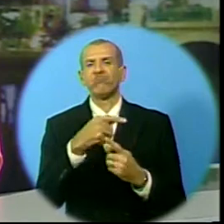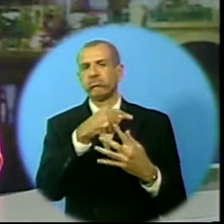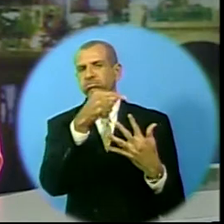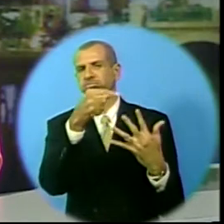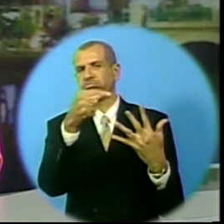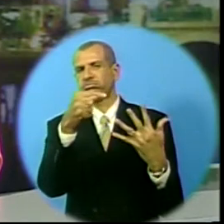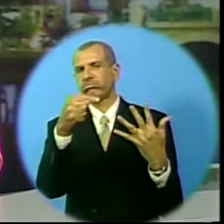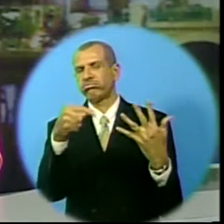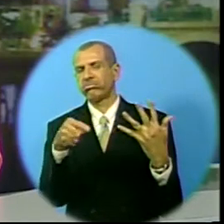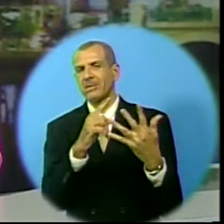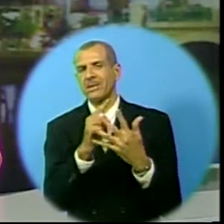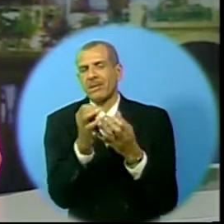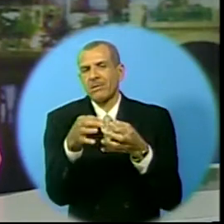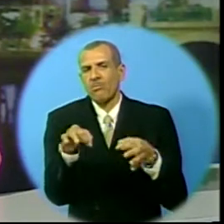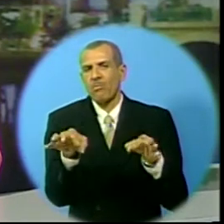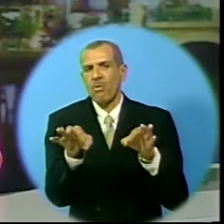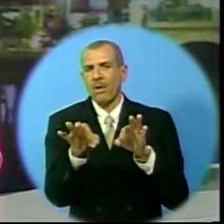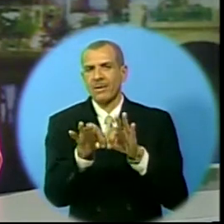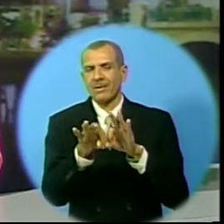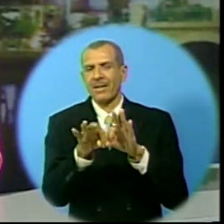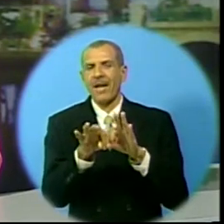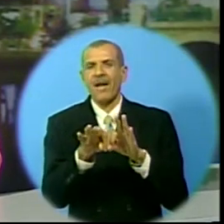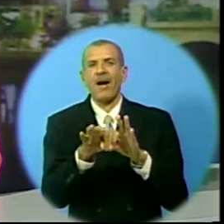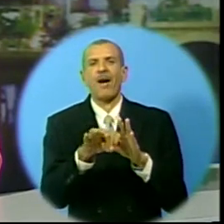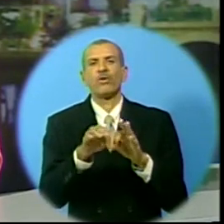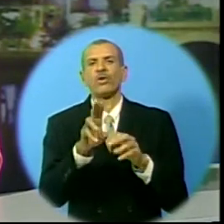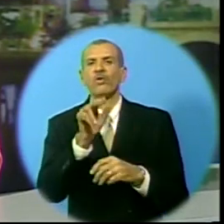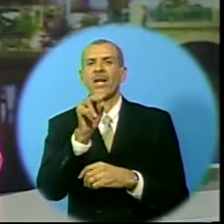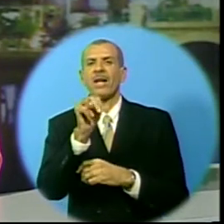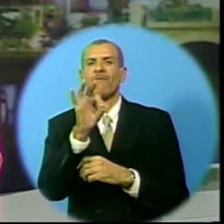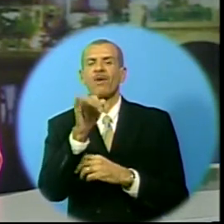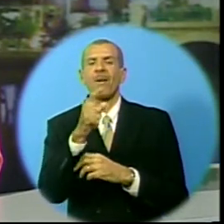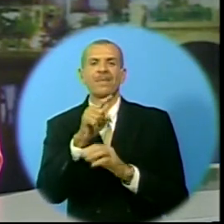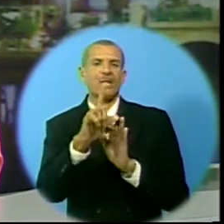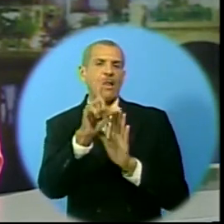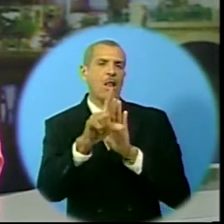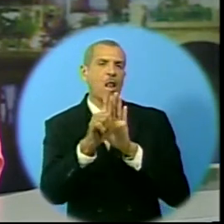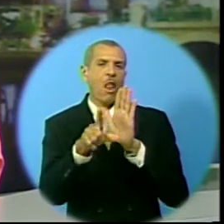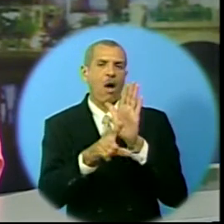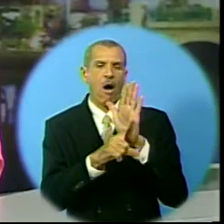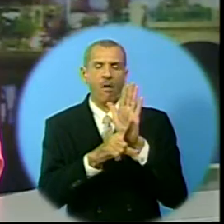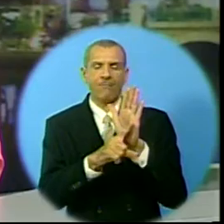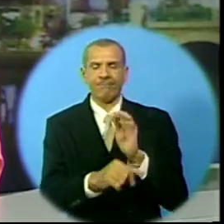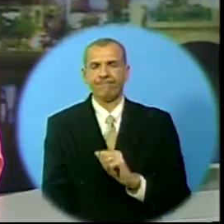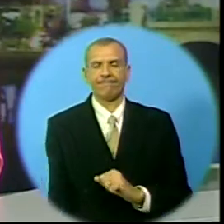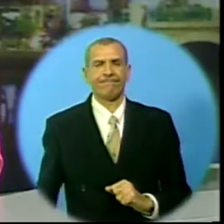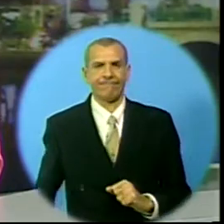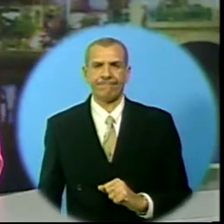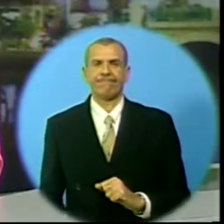are important. He says the matter of wearing uniforms is on the law books of Barbados.